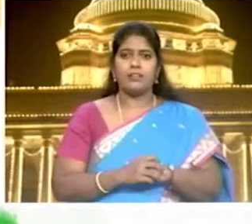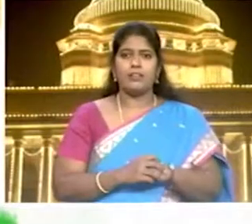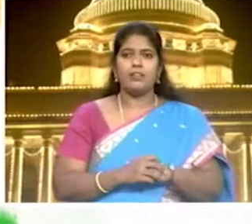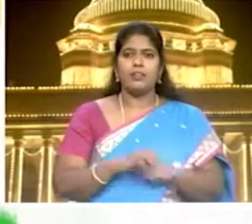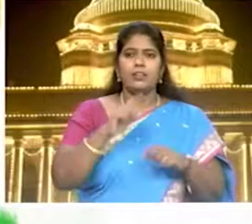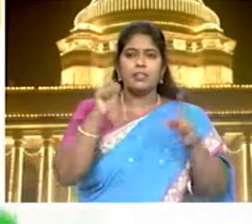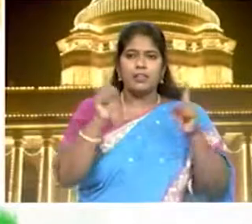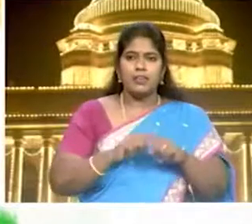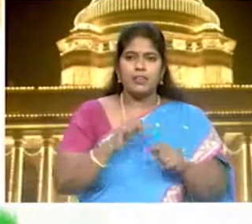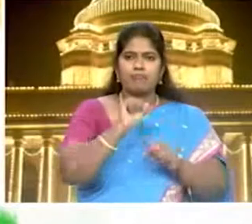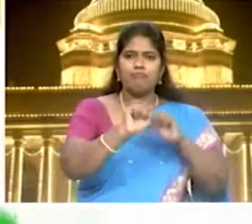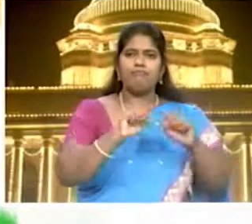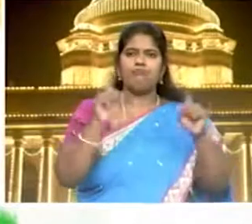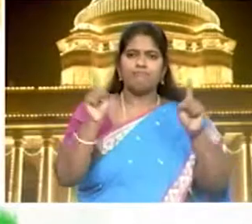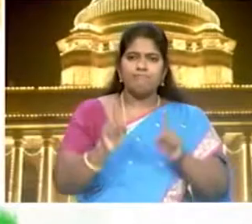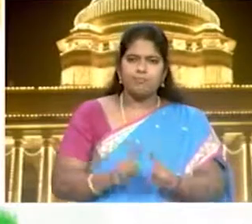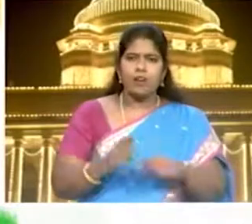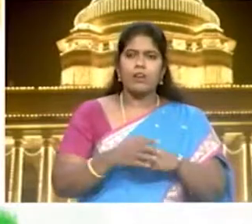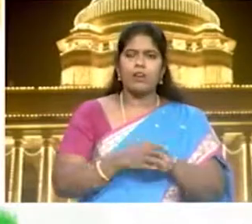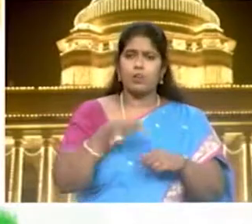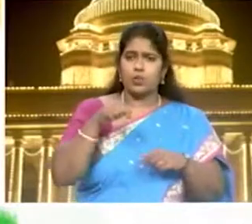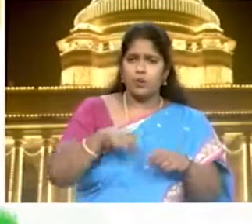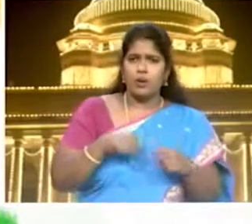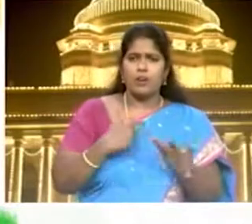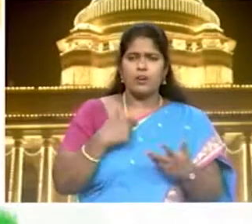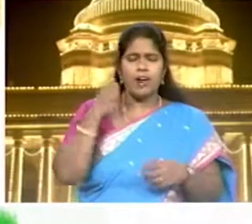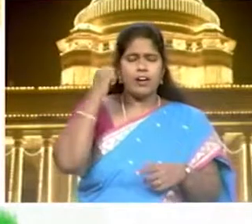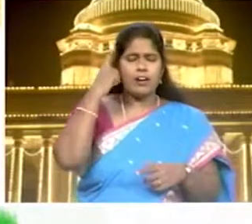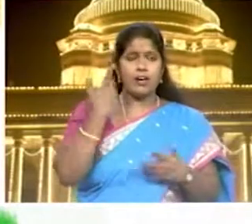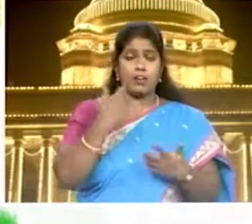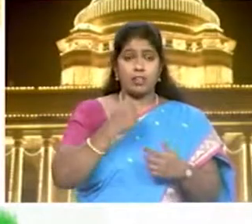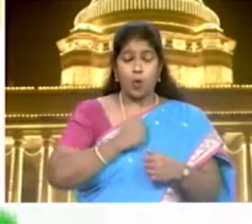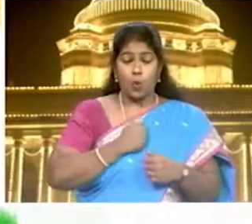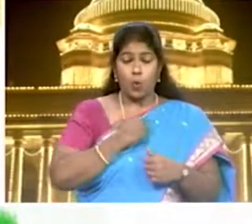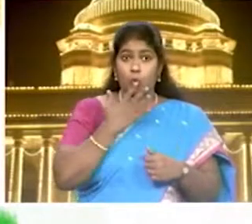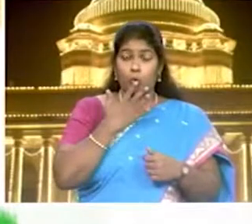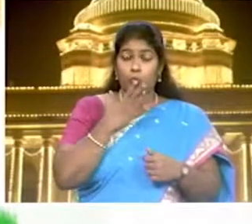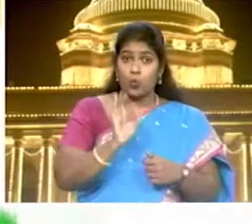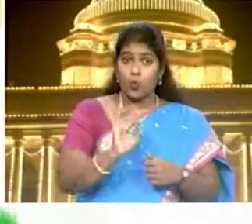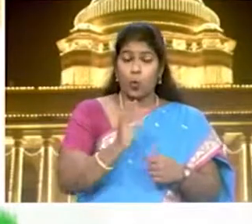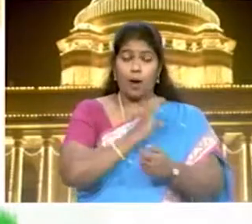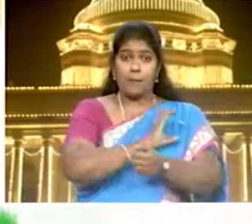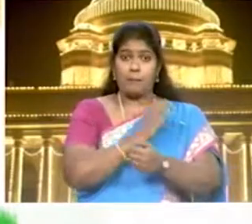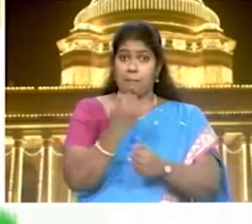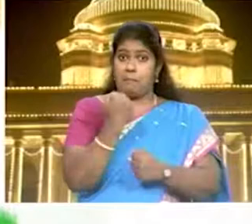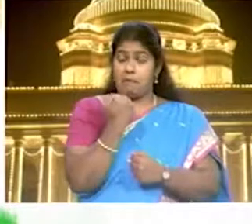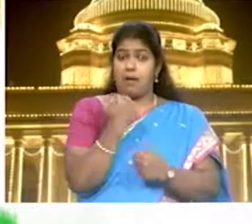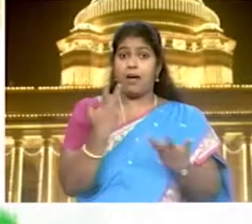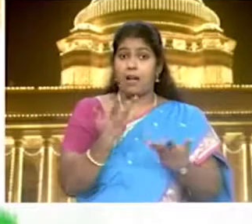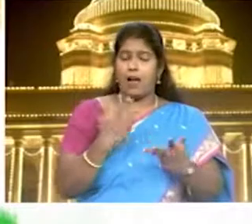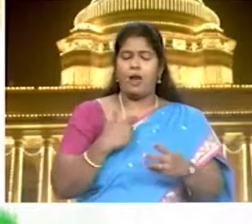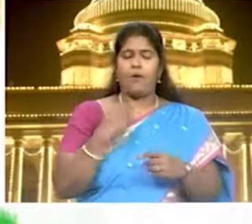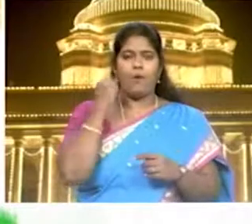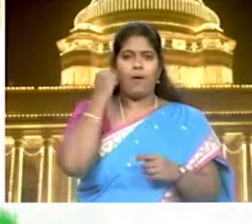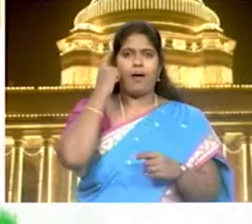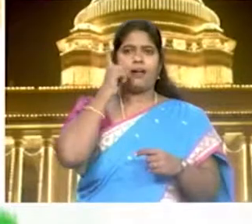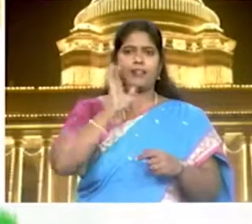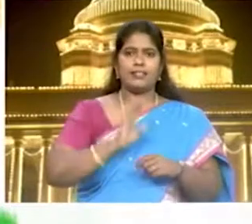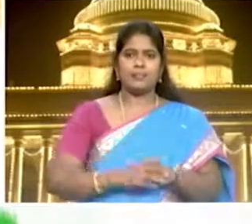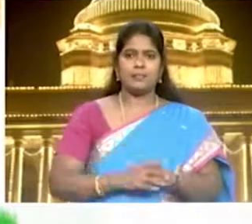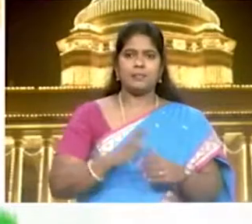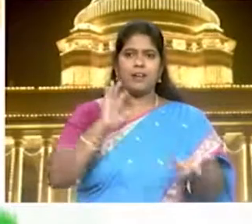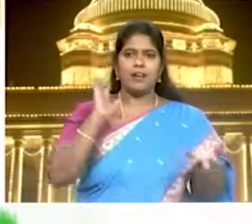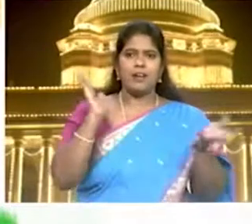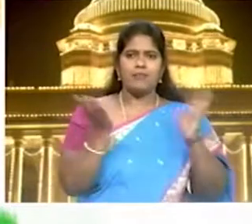India that would have realized its true potential. The world has seen a new India rising